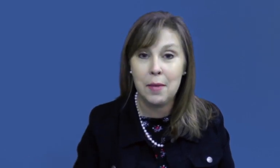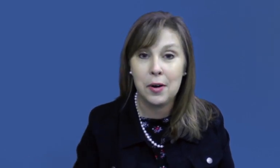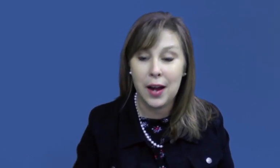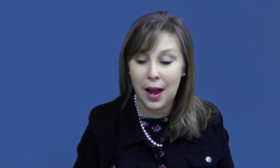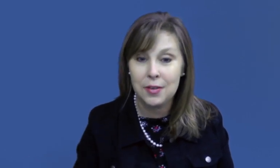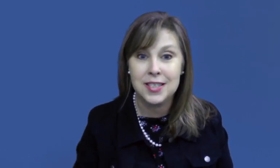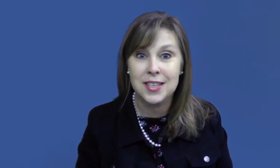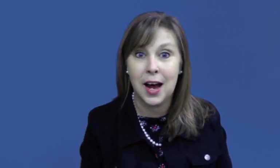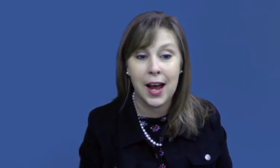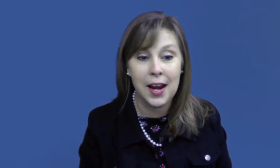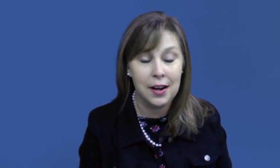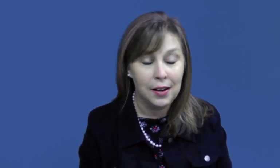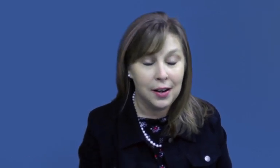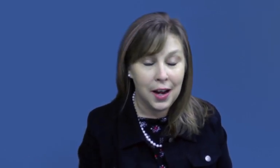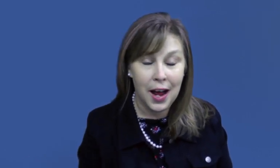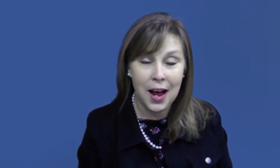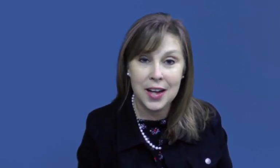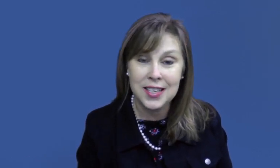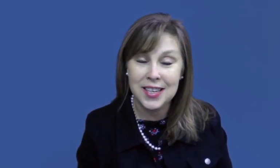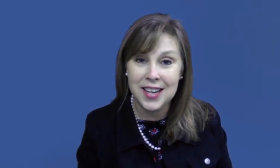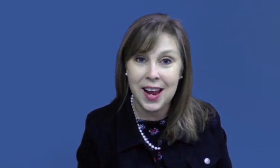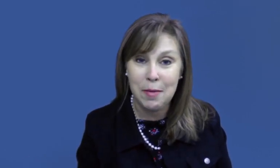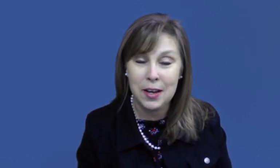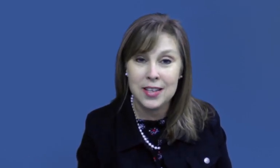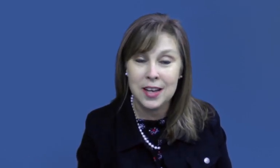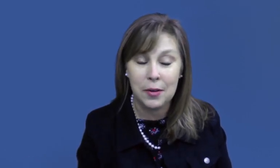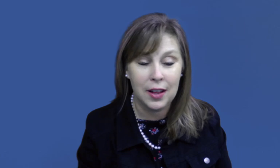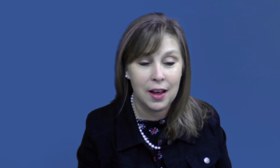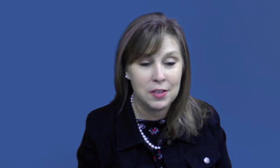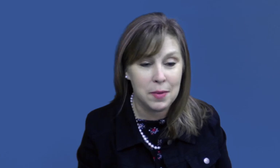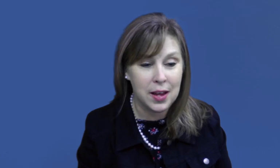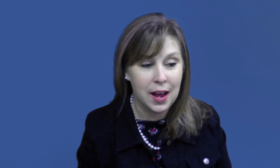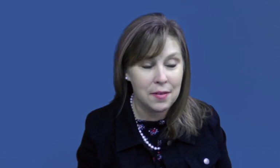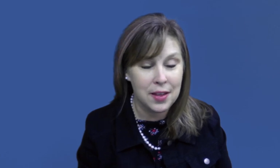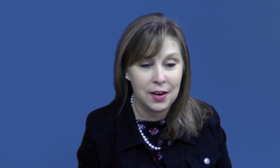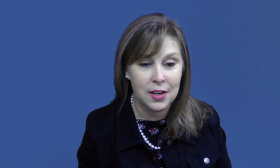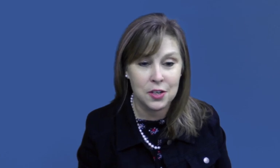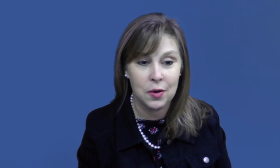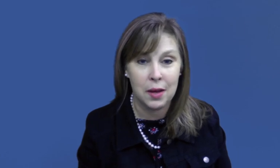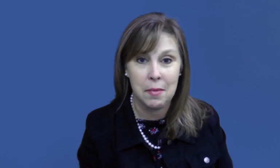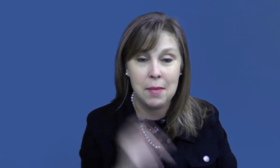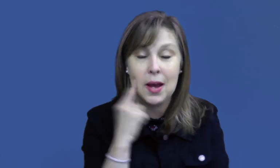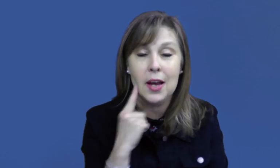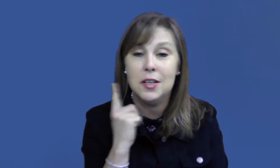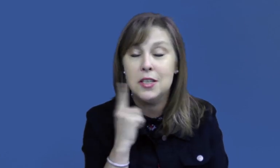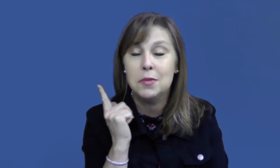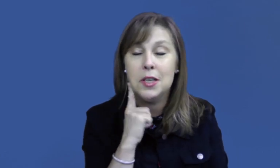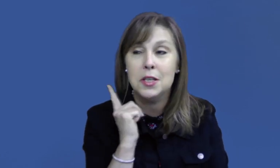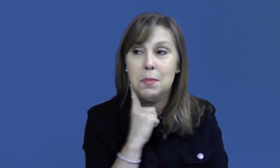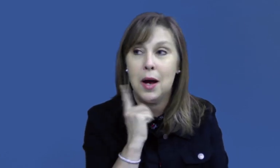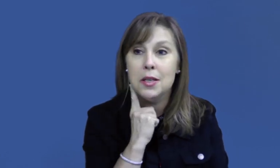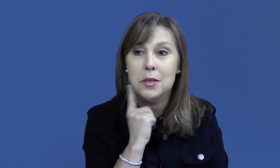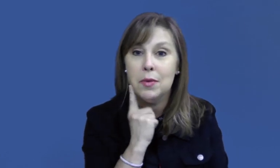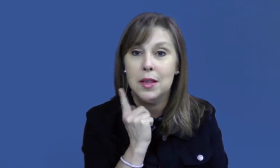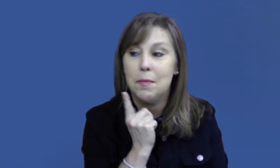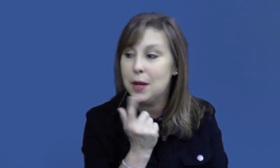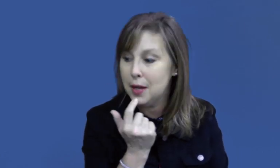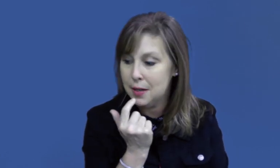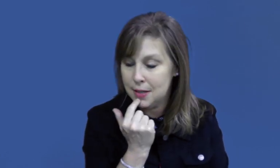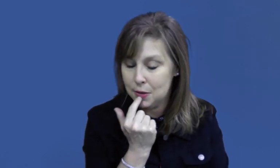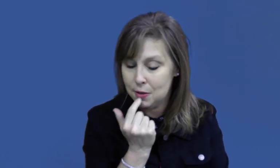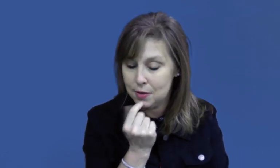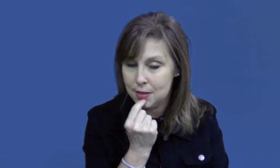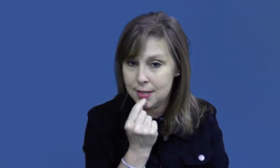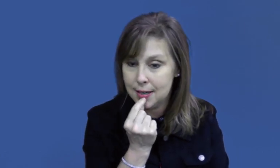the library outside today because I would love to be out there enjoying it. Maybe I could switch spots with the